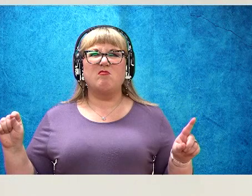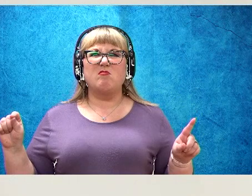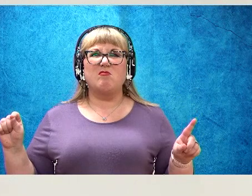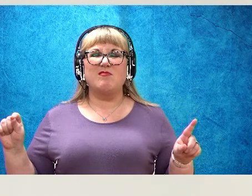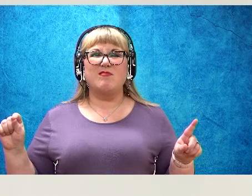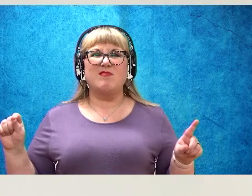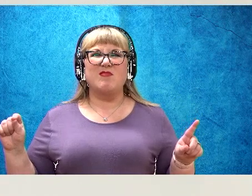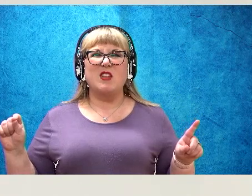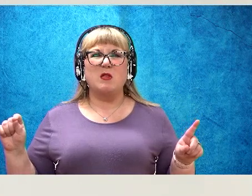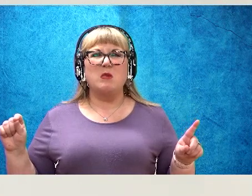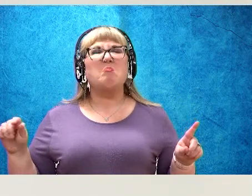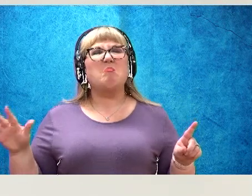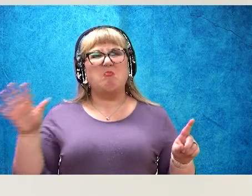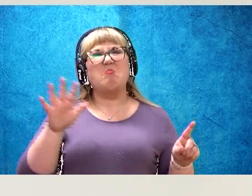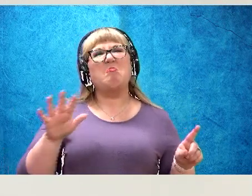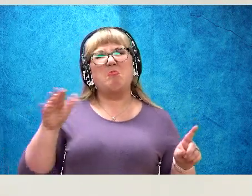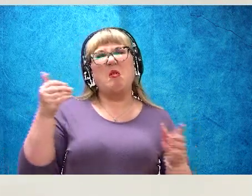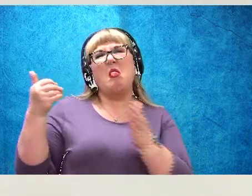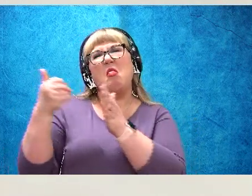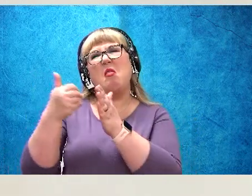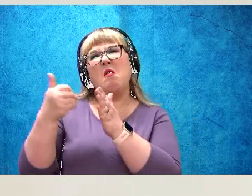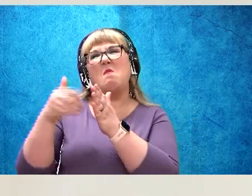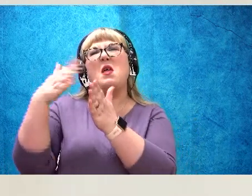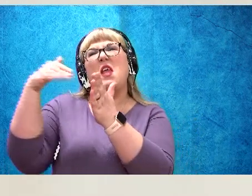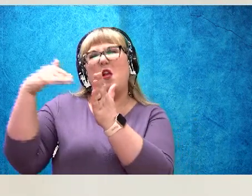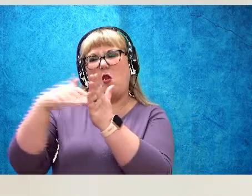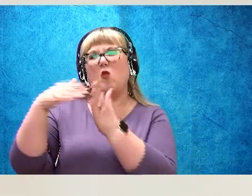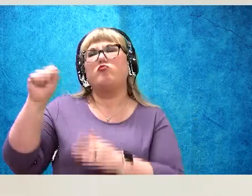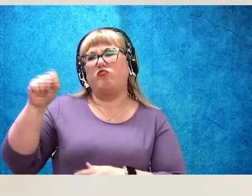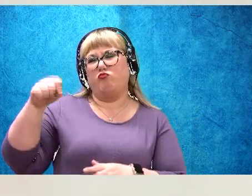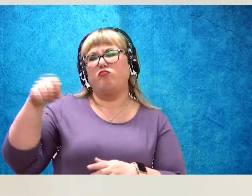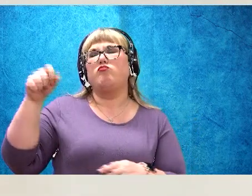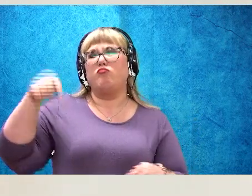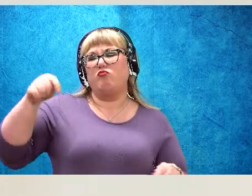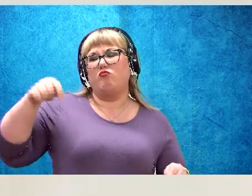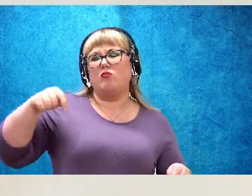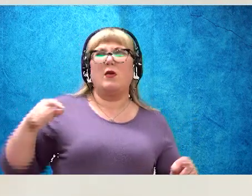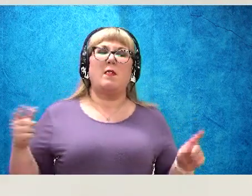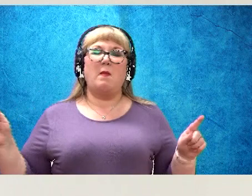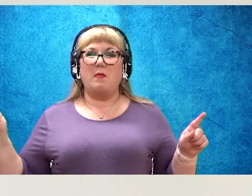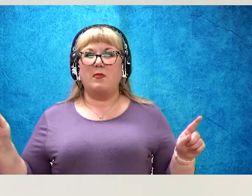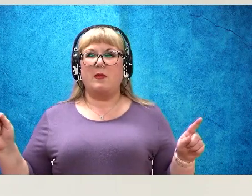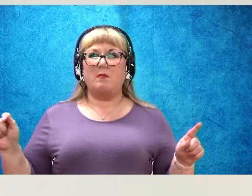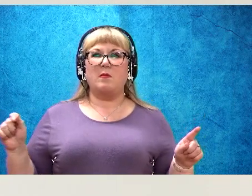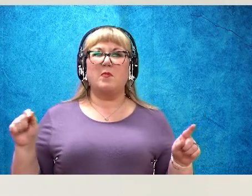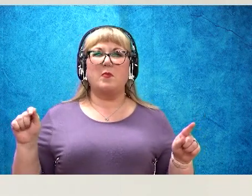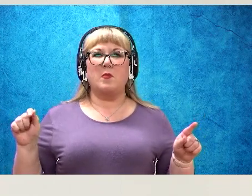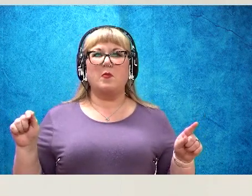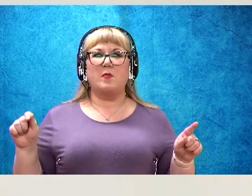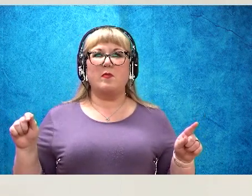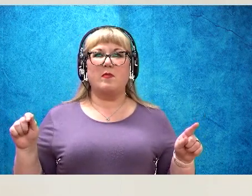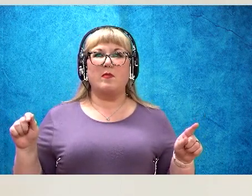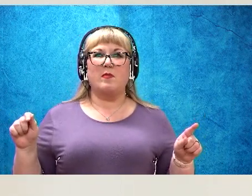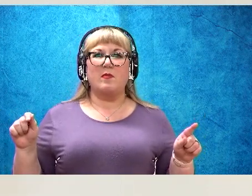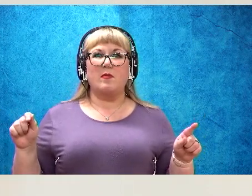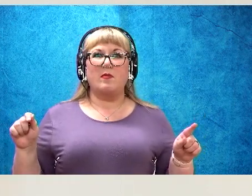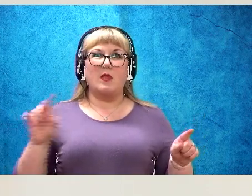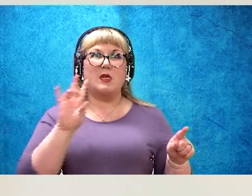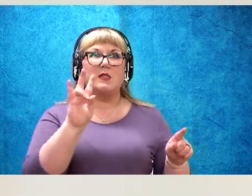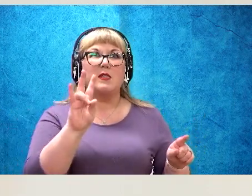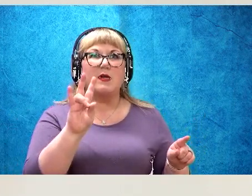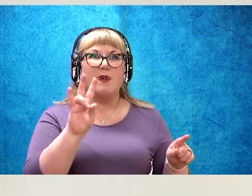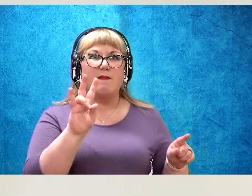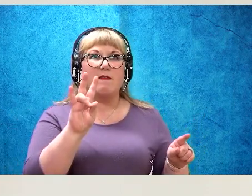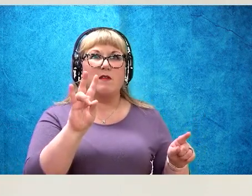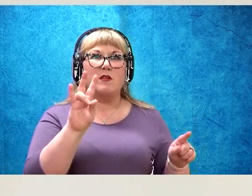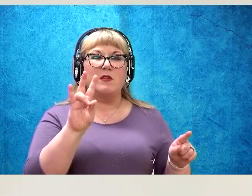That's right. I think I'm going to put it closer to the middle, and we'll go from there. All right, number 7. This